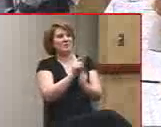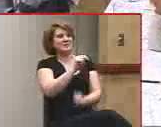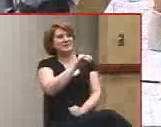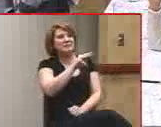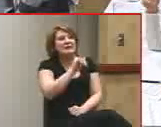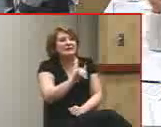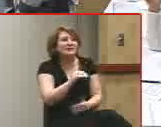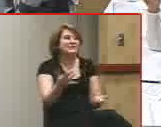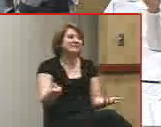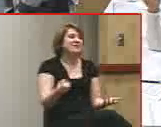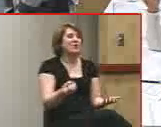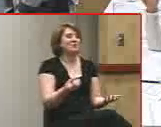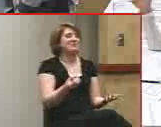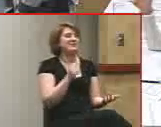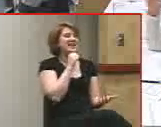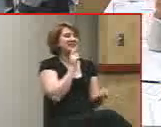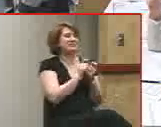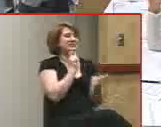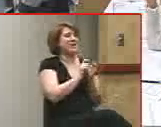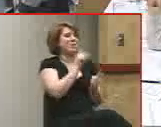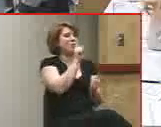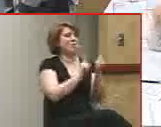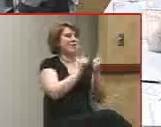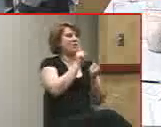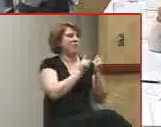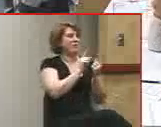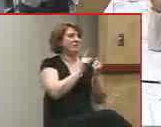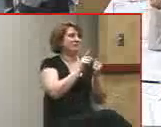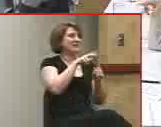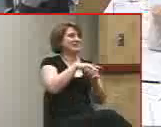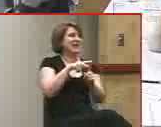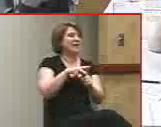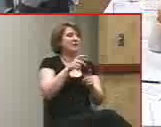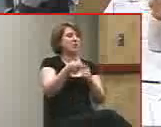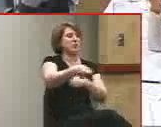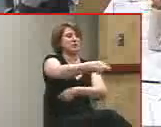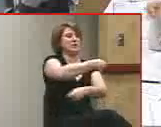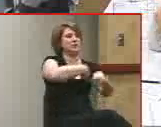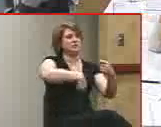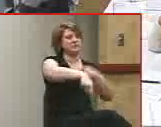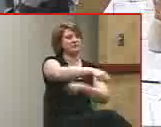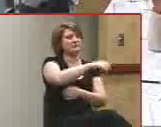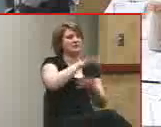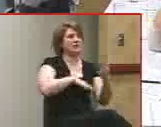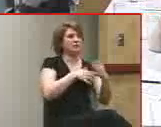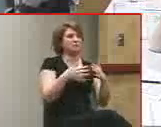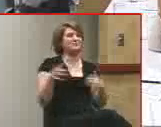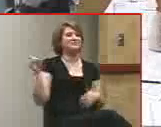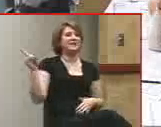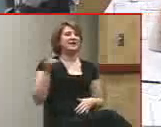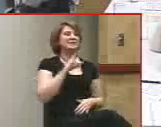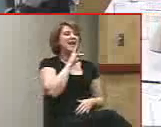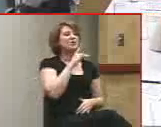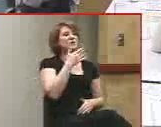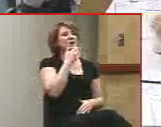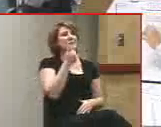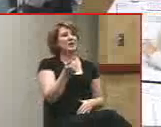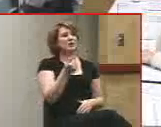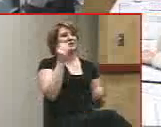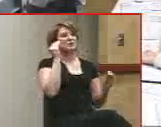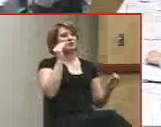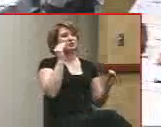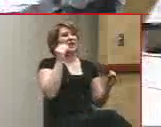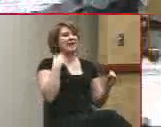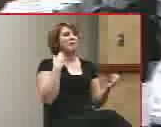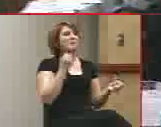weren't specifically one-to-one assigned aides, that they could be on a rotation schedule and then she could. It's actually better instruction to